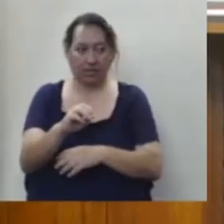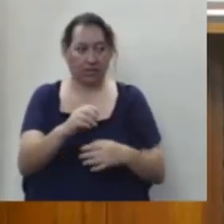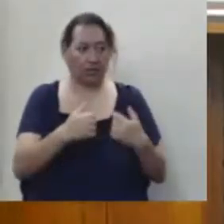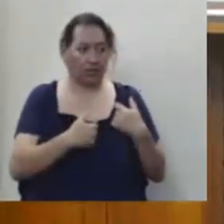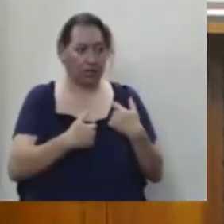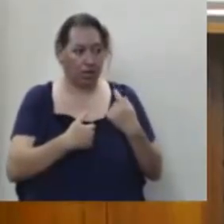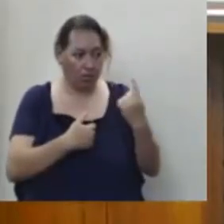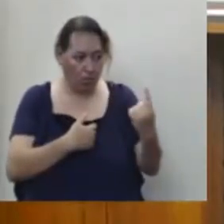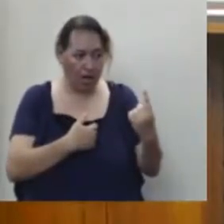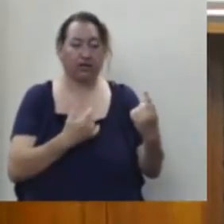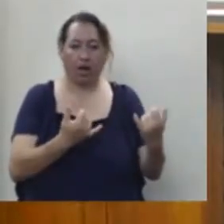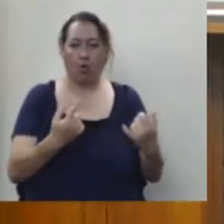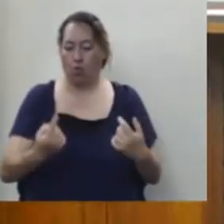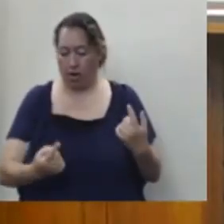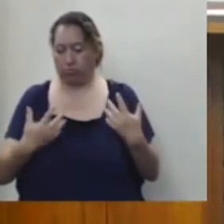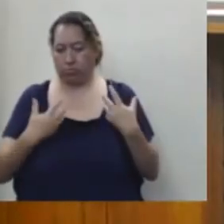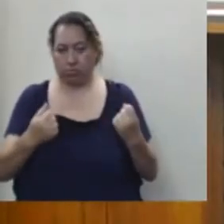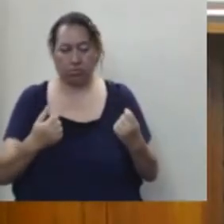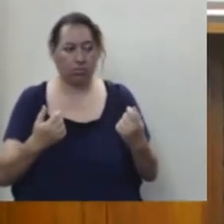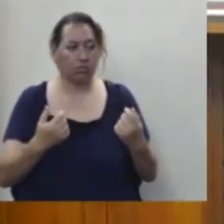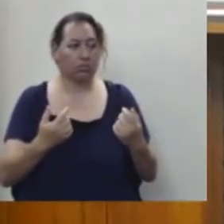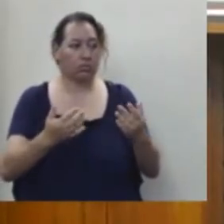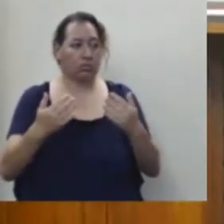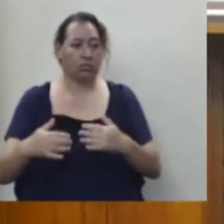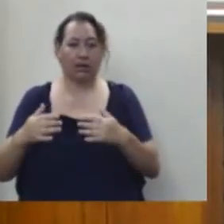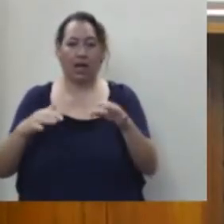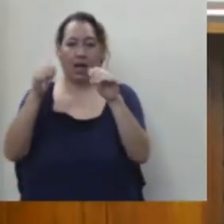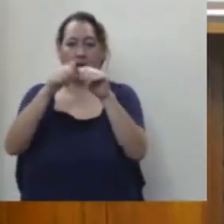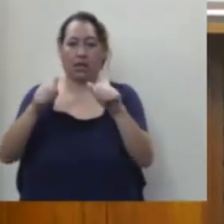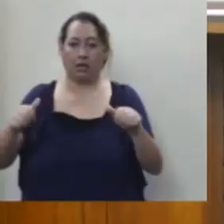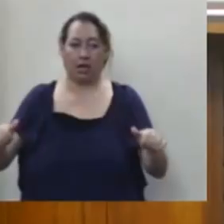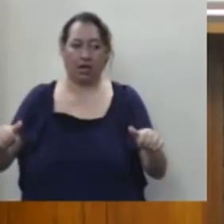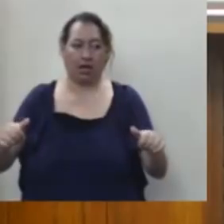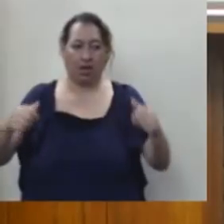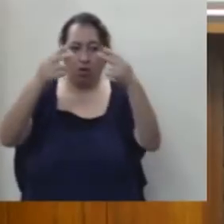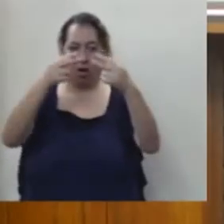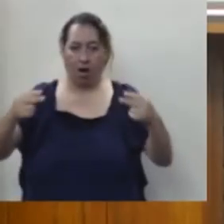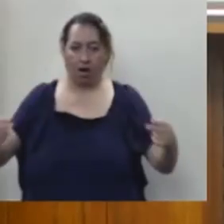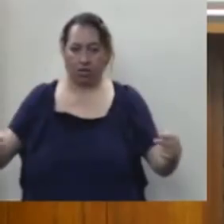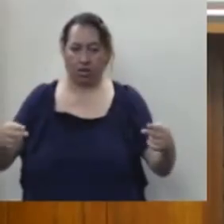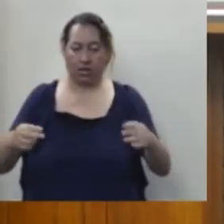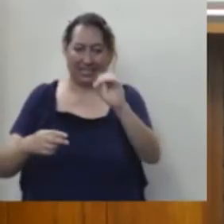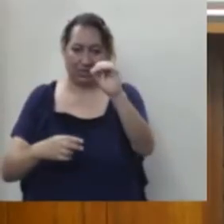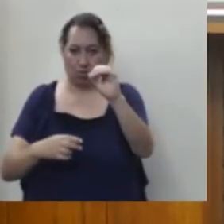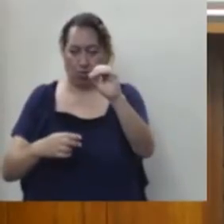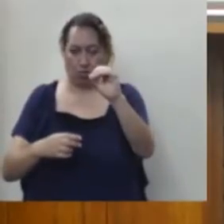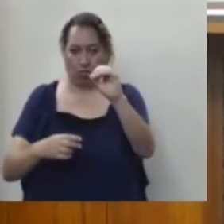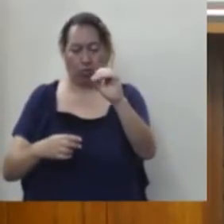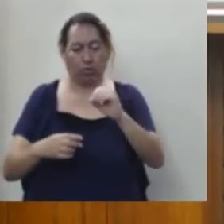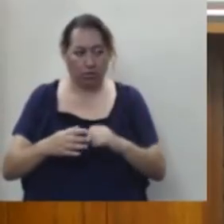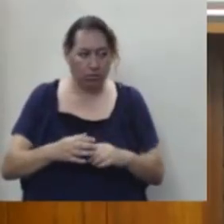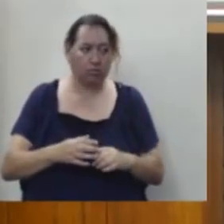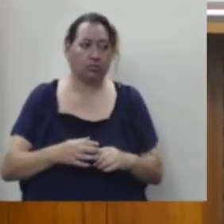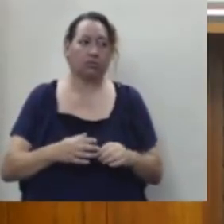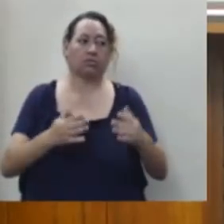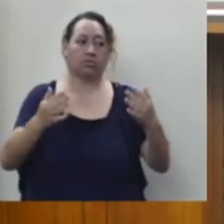recovered. Next is we have the Aganya or Aganya, 0 cases. Next, please. We